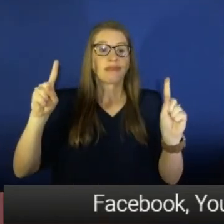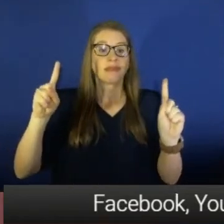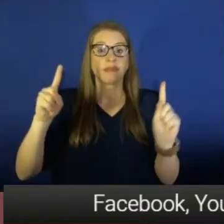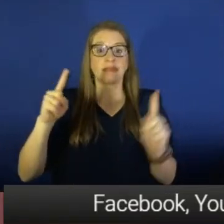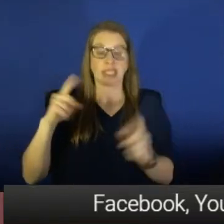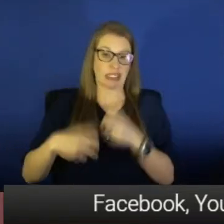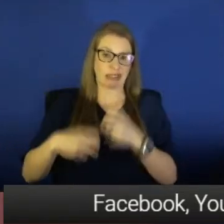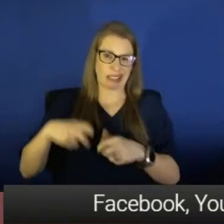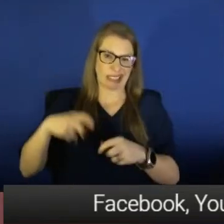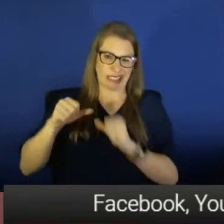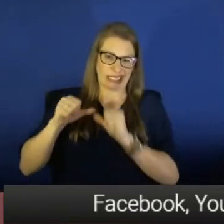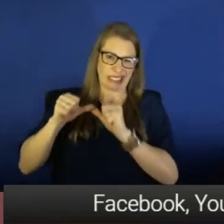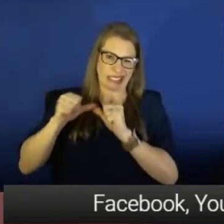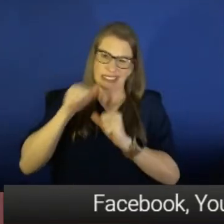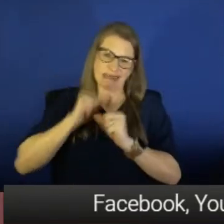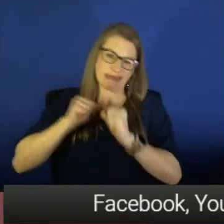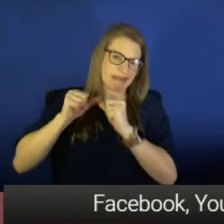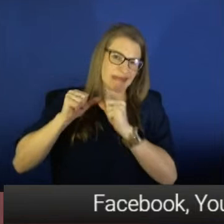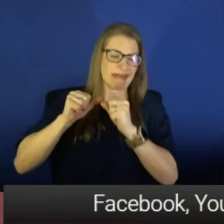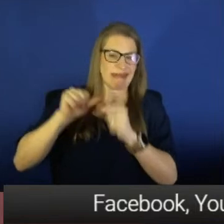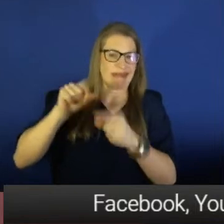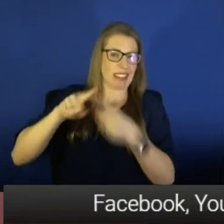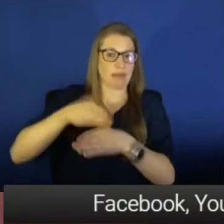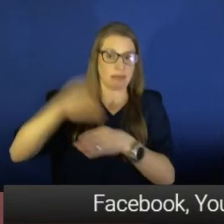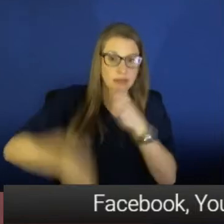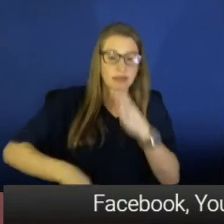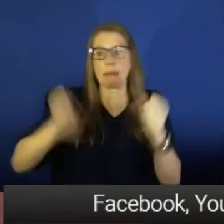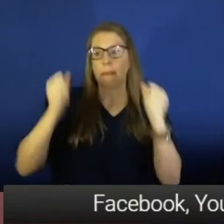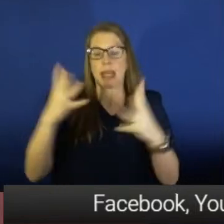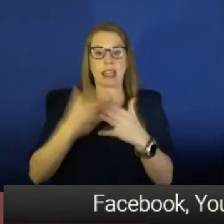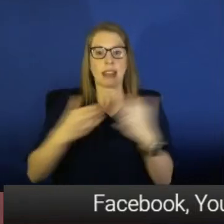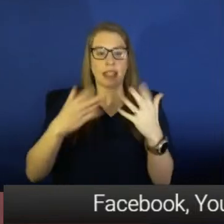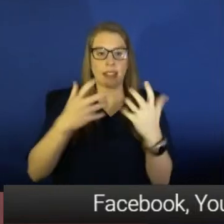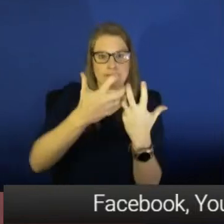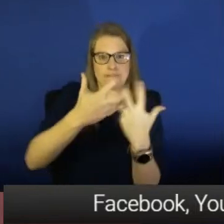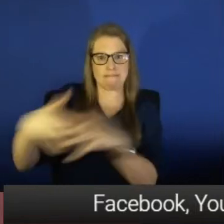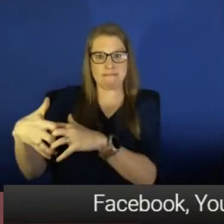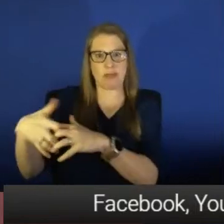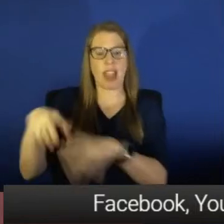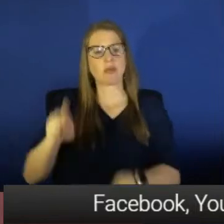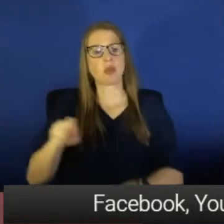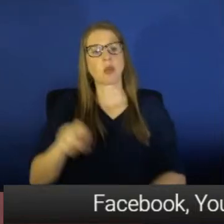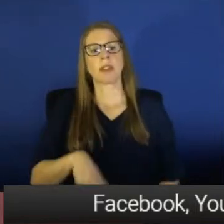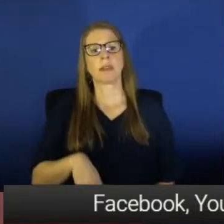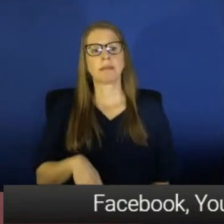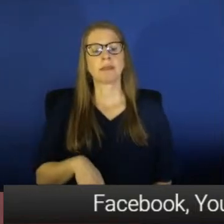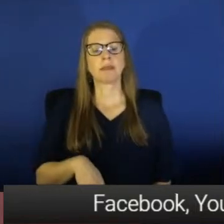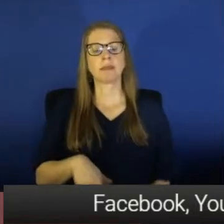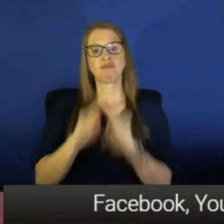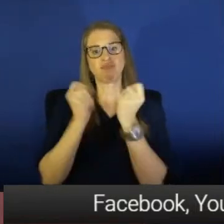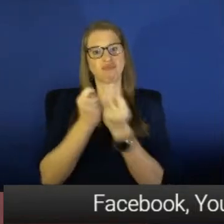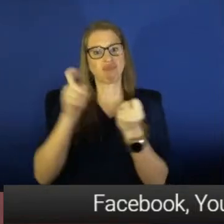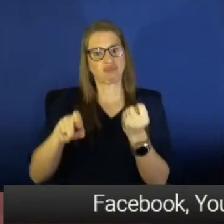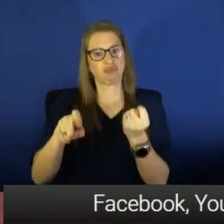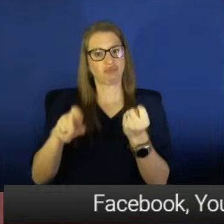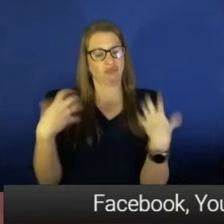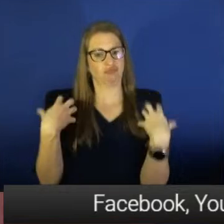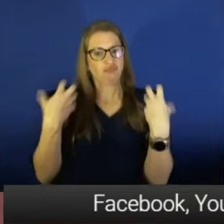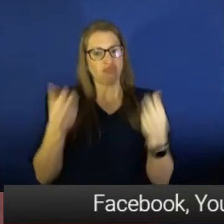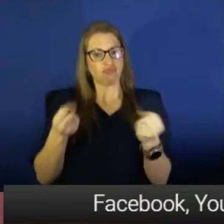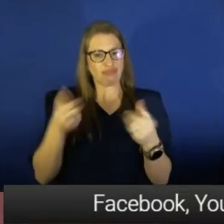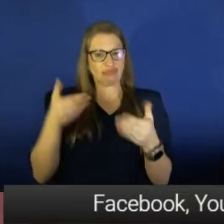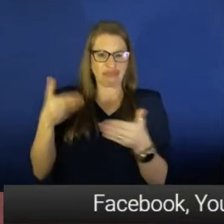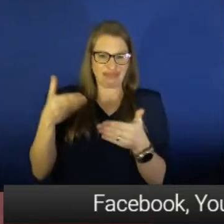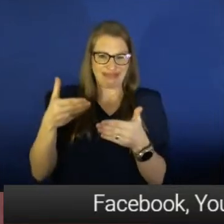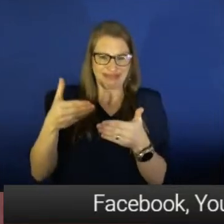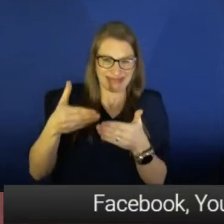through to the end. We were talking about it this morning. Just so many things have to fall in place. The team's got to be healthy when they get towards the